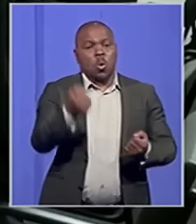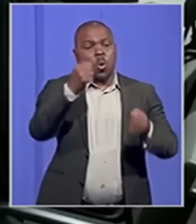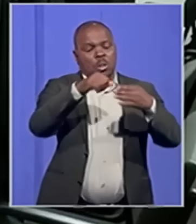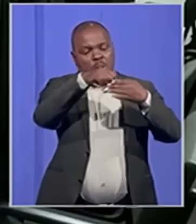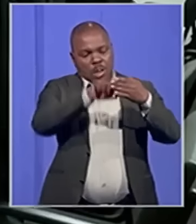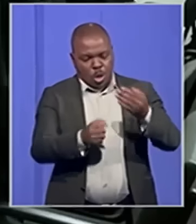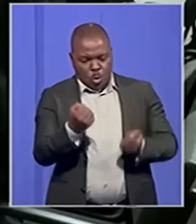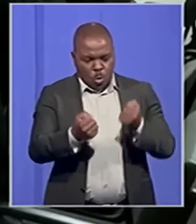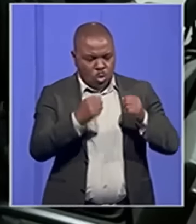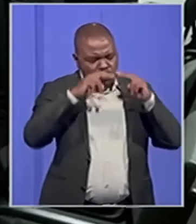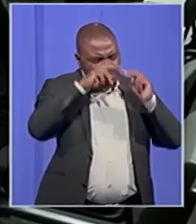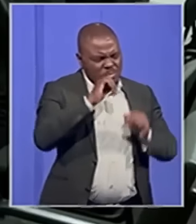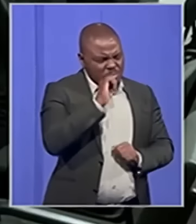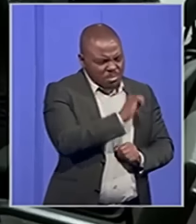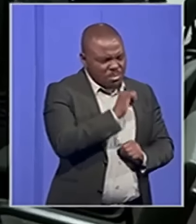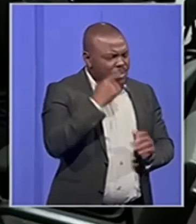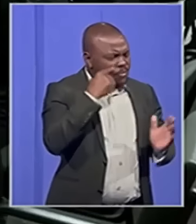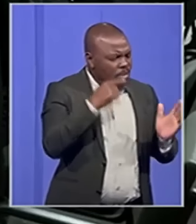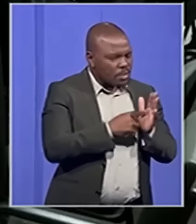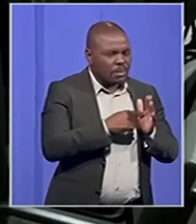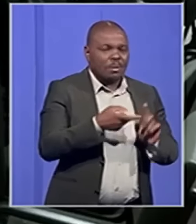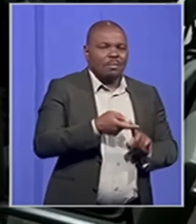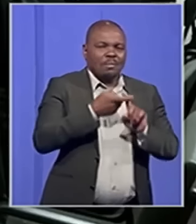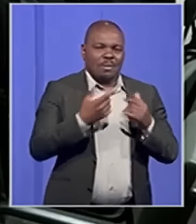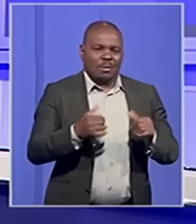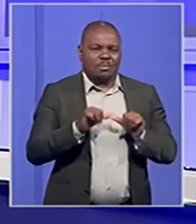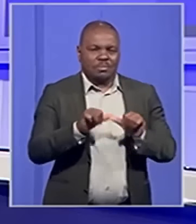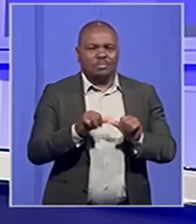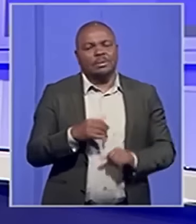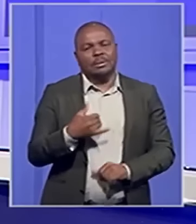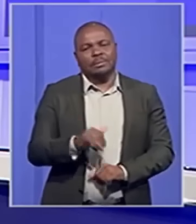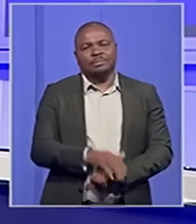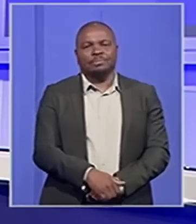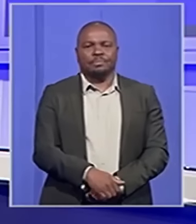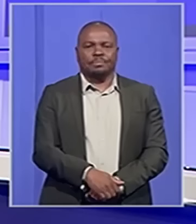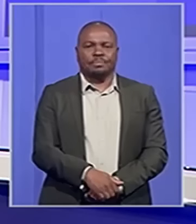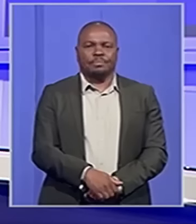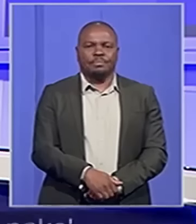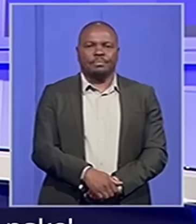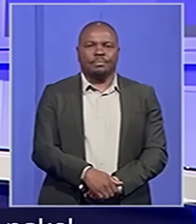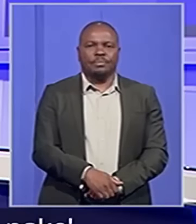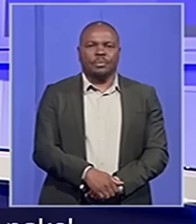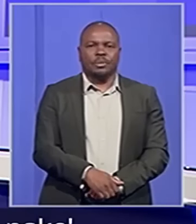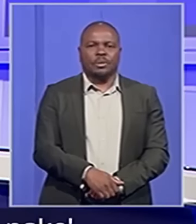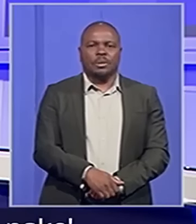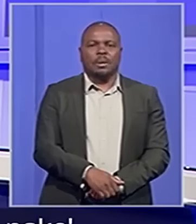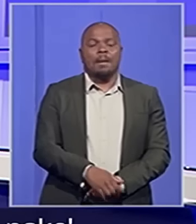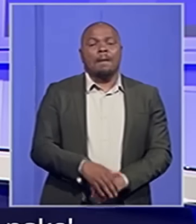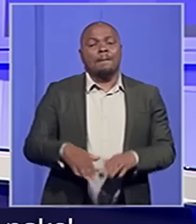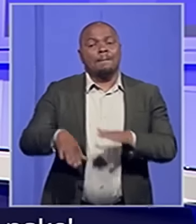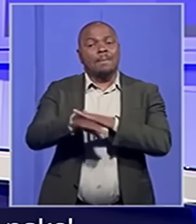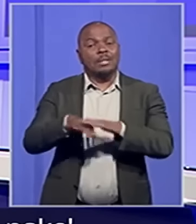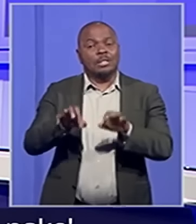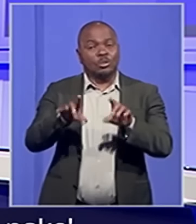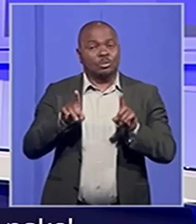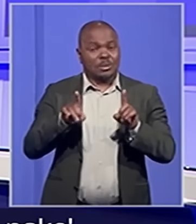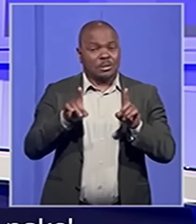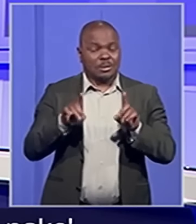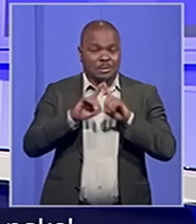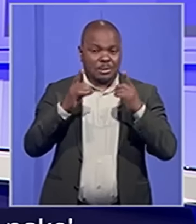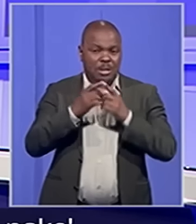botlhatse bja gagwe le yona e sa emišitšwe. Kgoro ya thuto ya motheo e bolela gore megolo ya